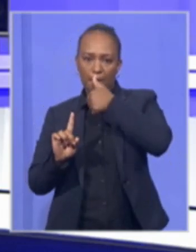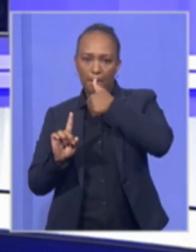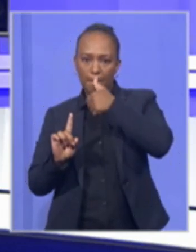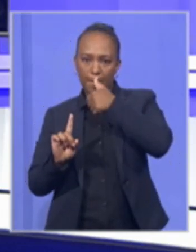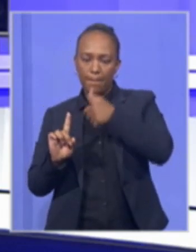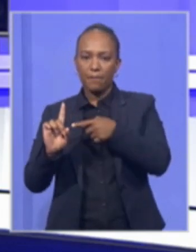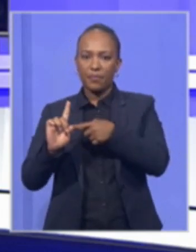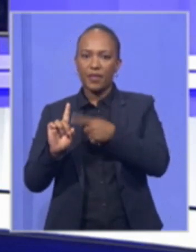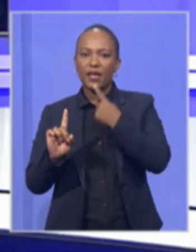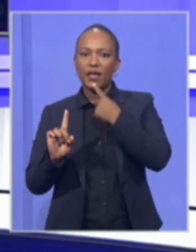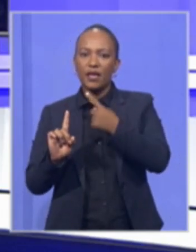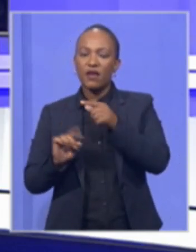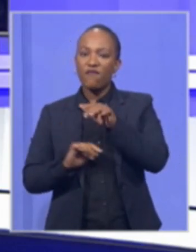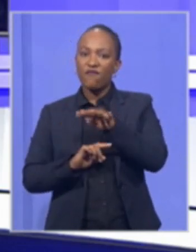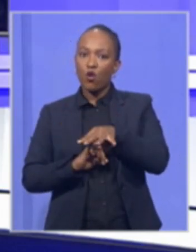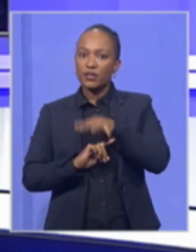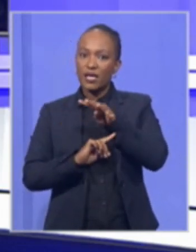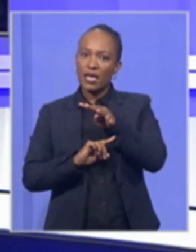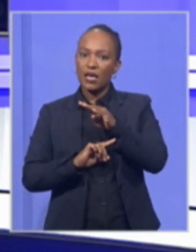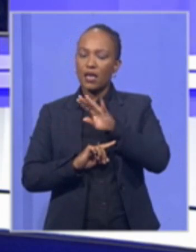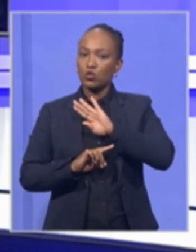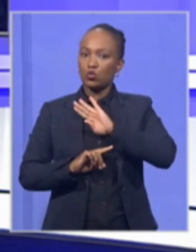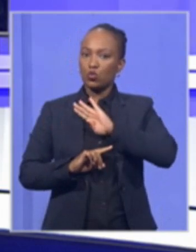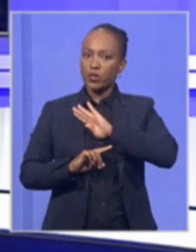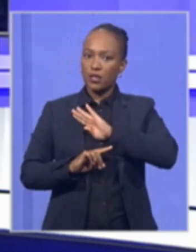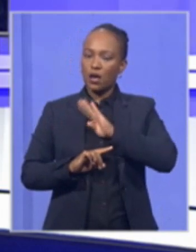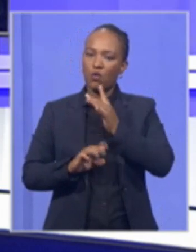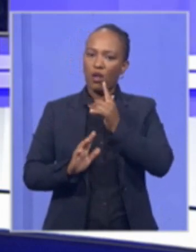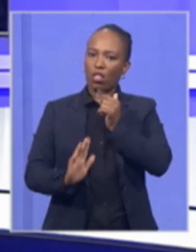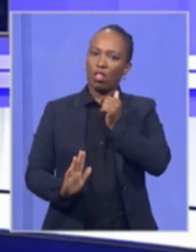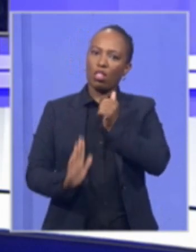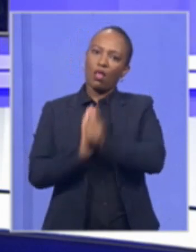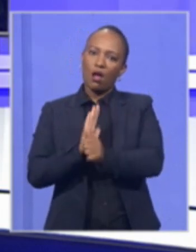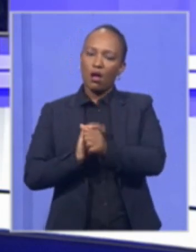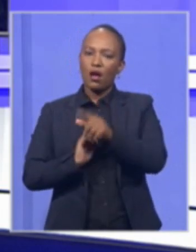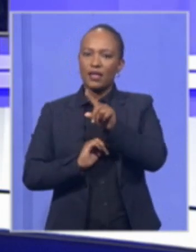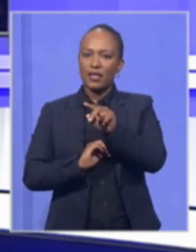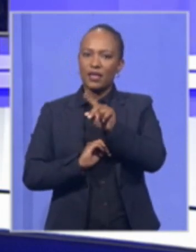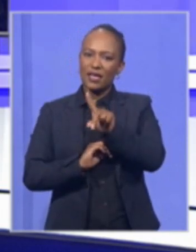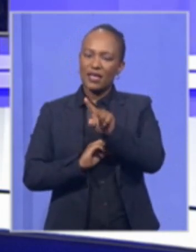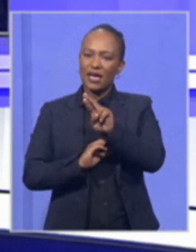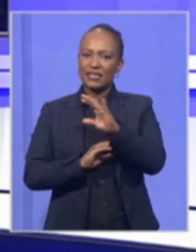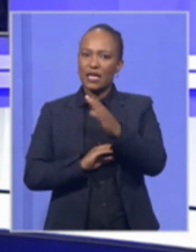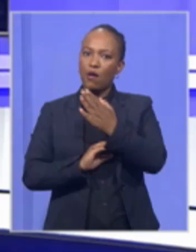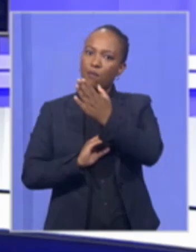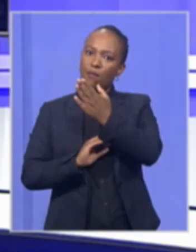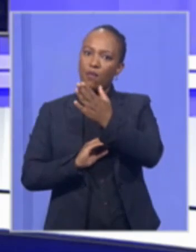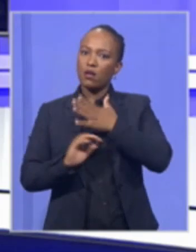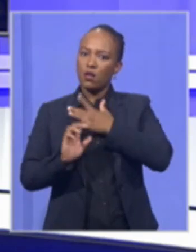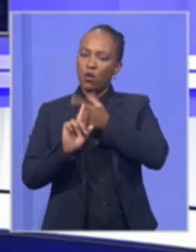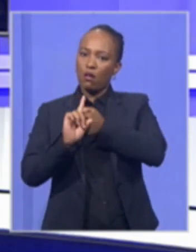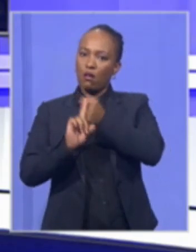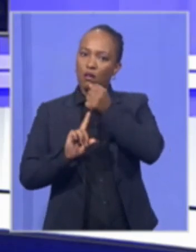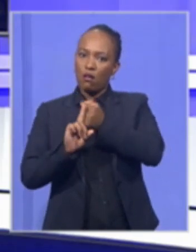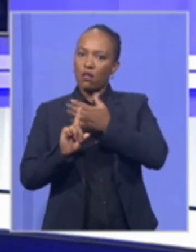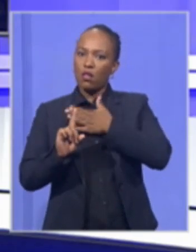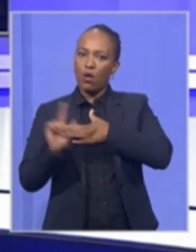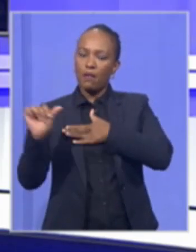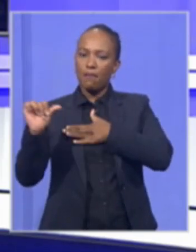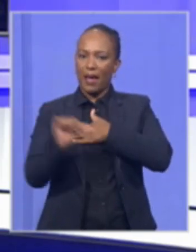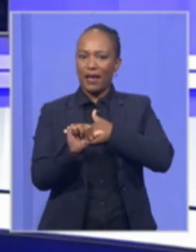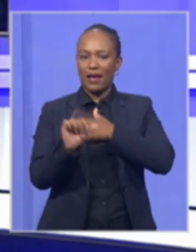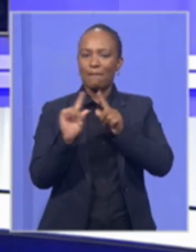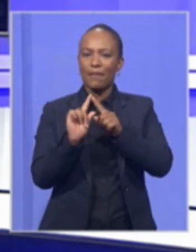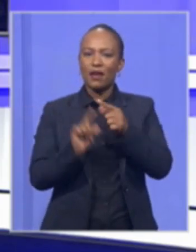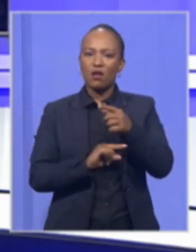ga mašole a 14 a Afrika Borwa a wa bolailego ka bohlabela bja DRC ke seo ba se nyakago le go feta o re ditsela ka Goma